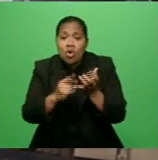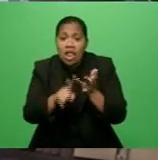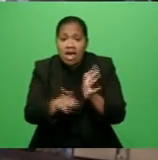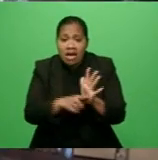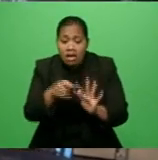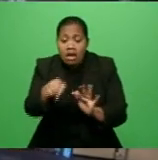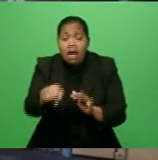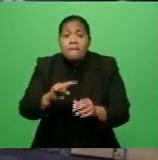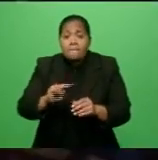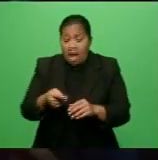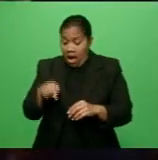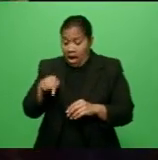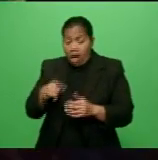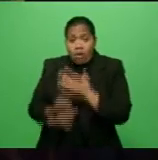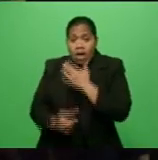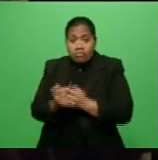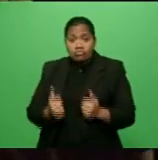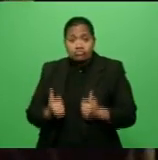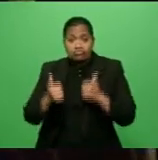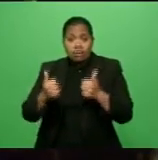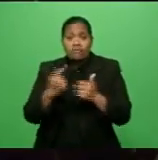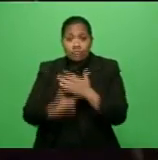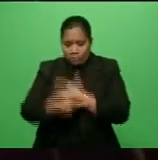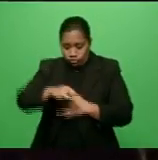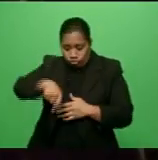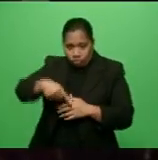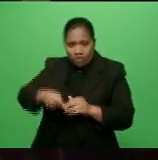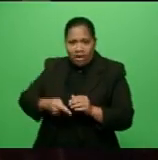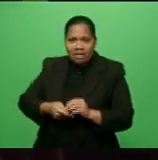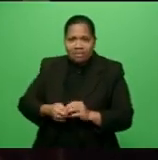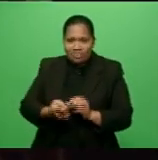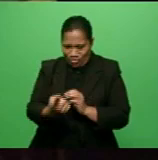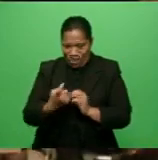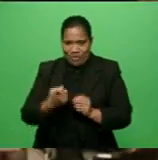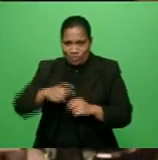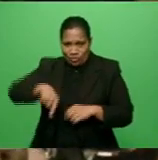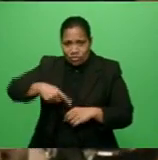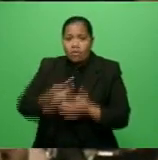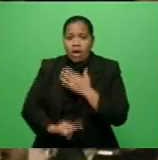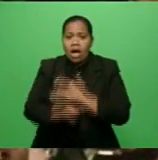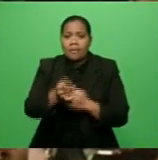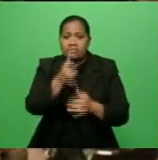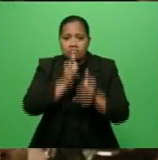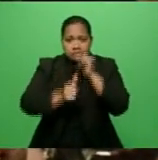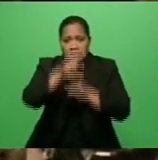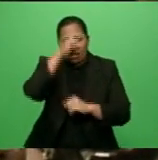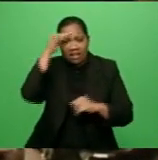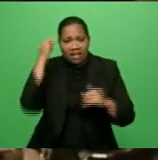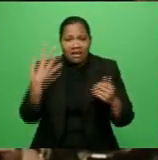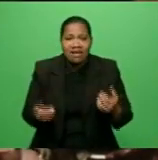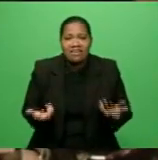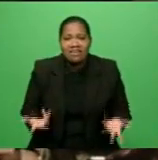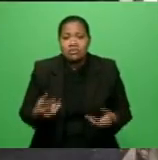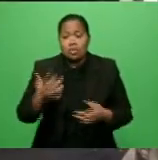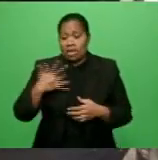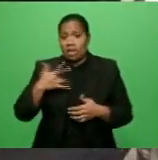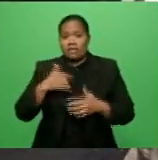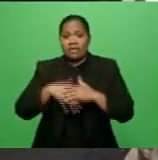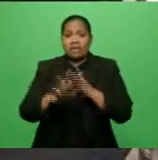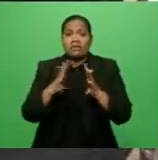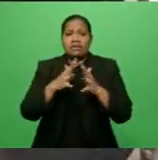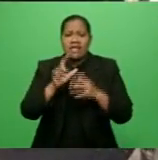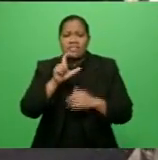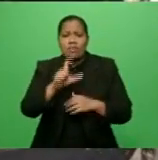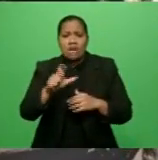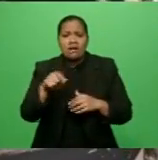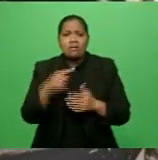under the influence of alcohol, was driving towards Suva. The victim, who is a graphic designer living in Wainibula Road, Dambati,